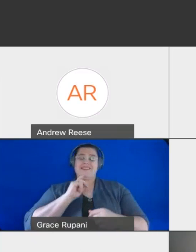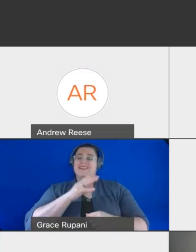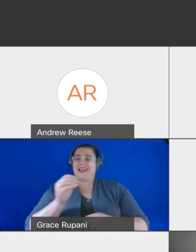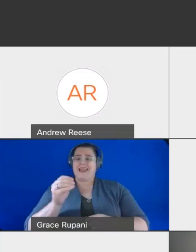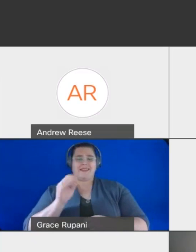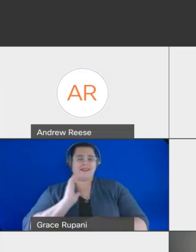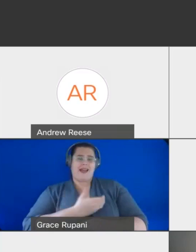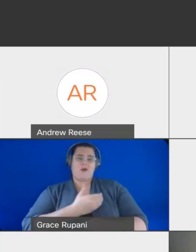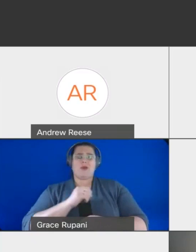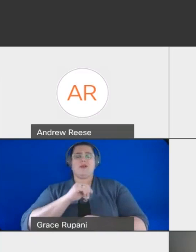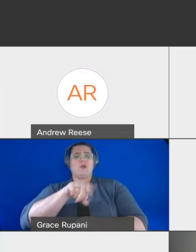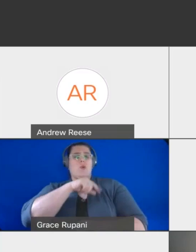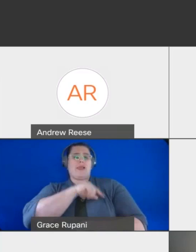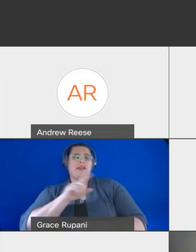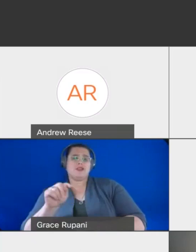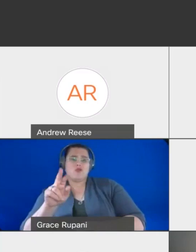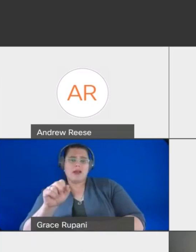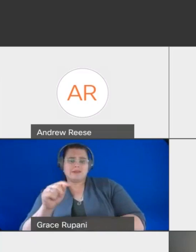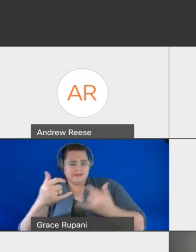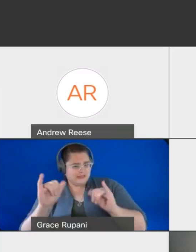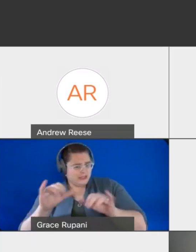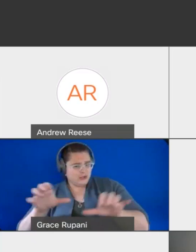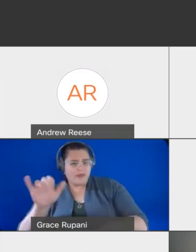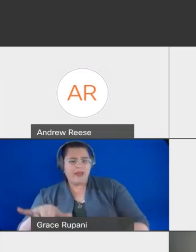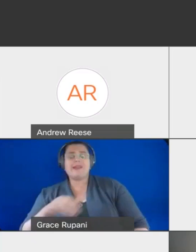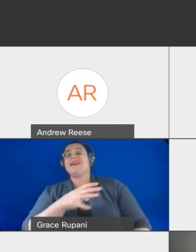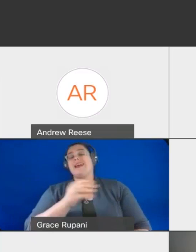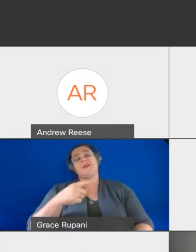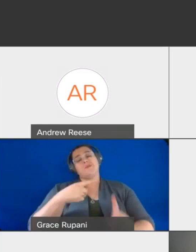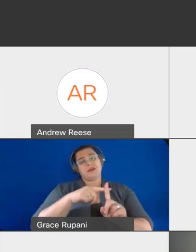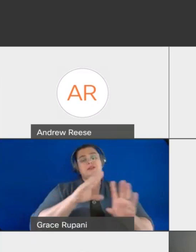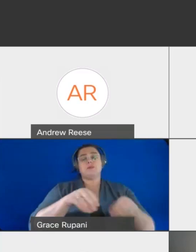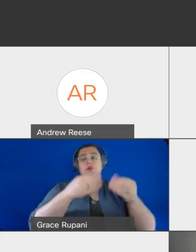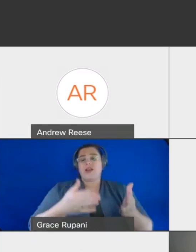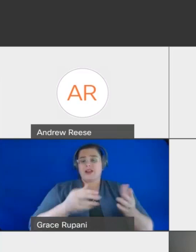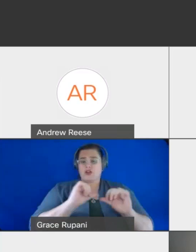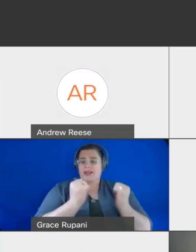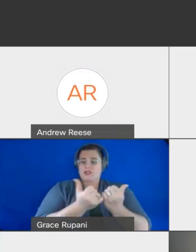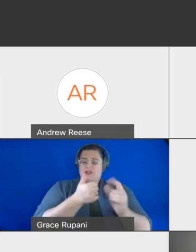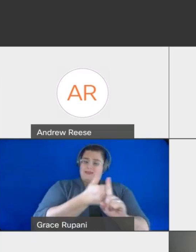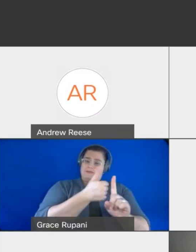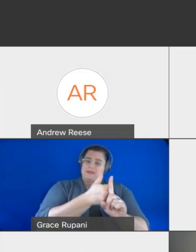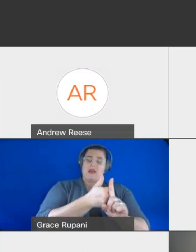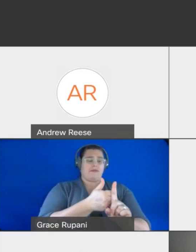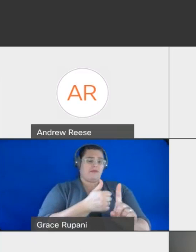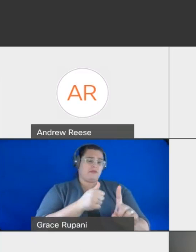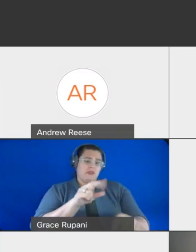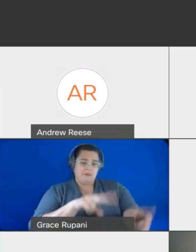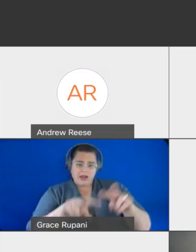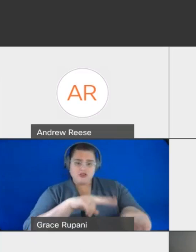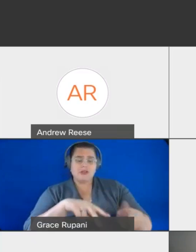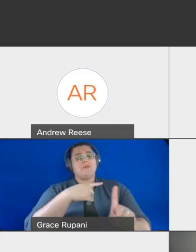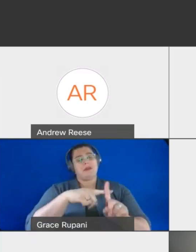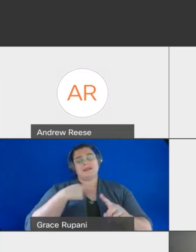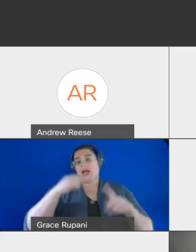know that our provider agencies are doing their own monitoring, as well as, in, I hope, all instances, in-person monitoring.